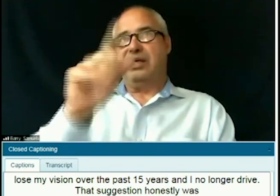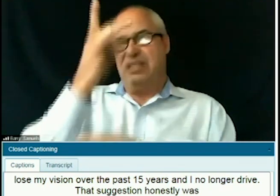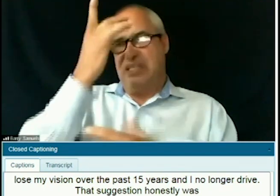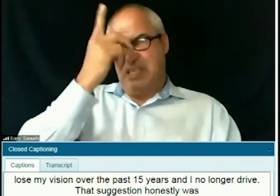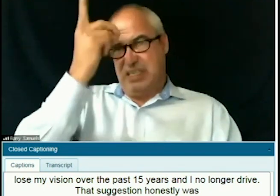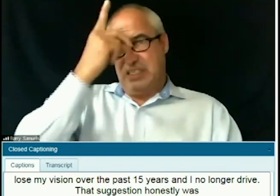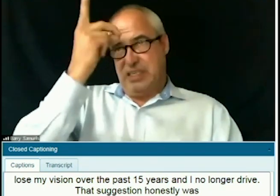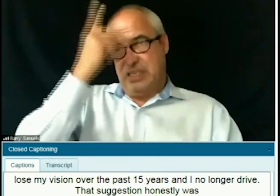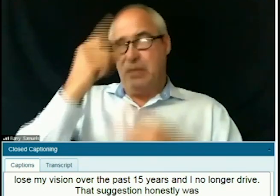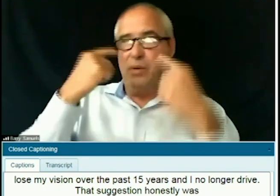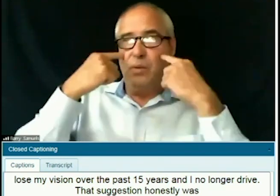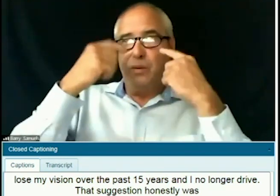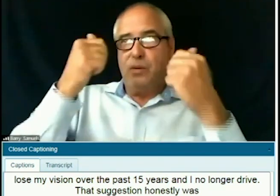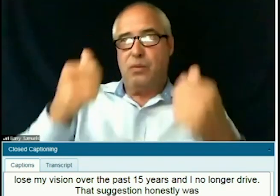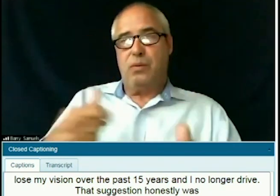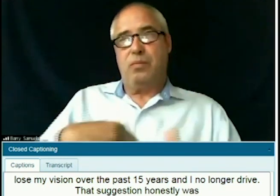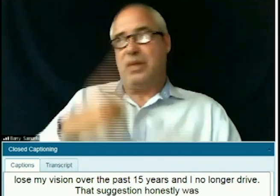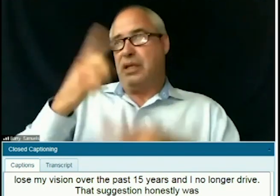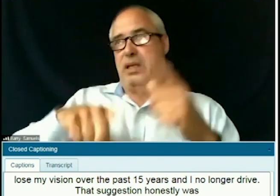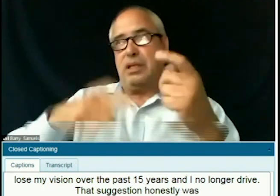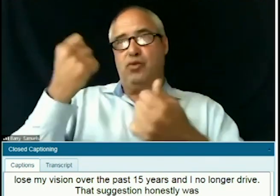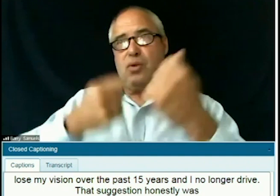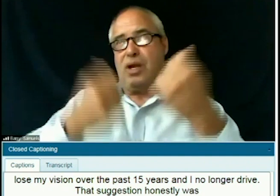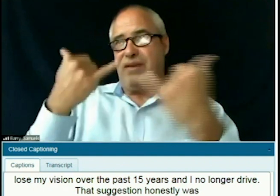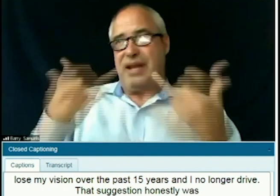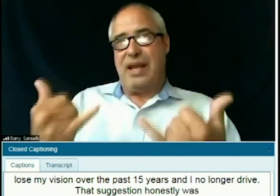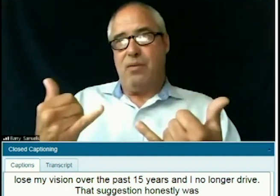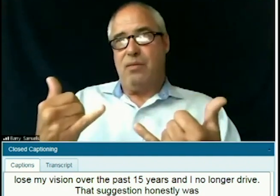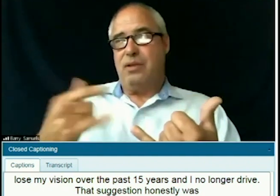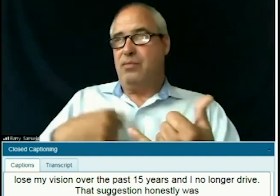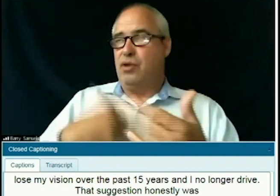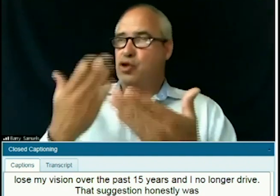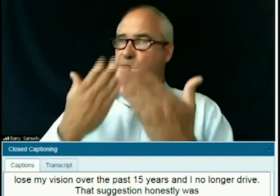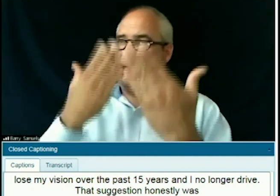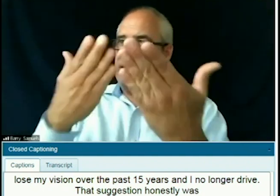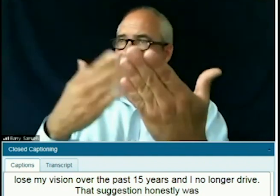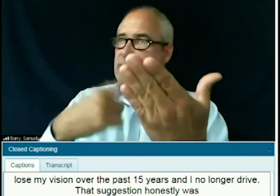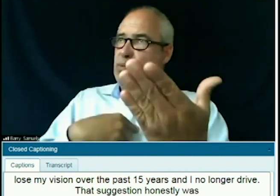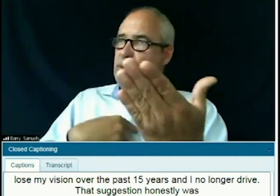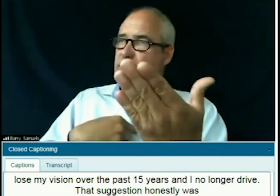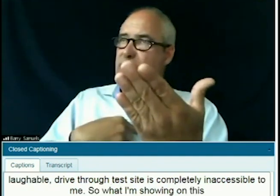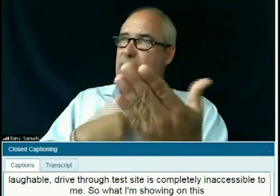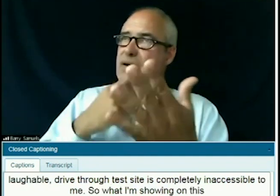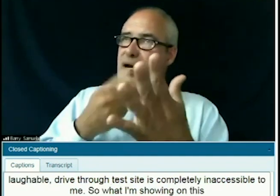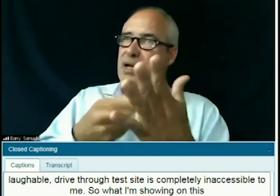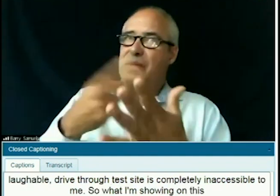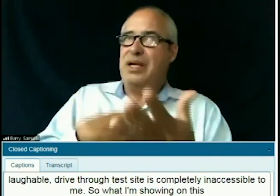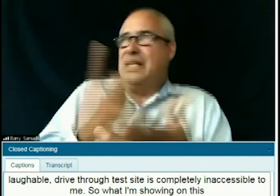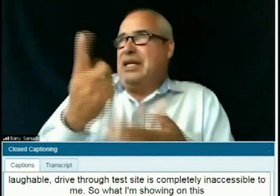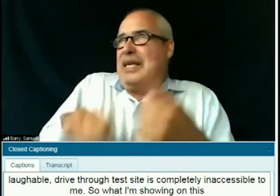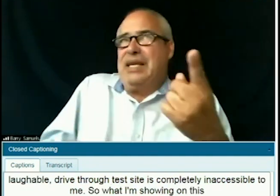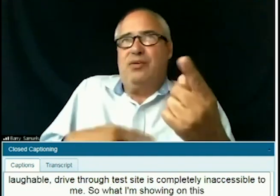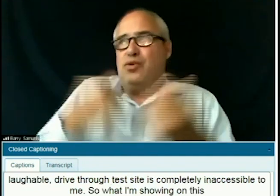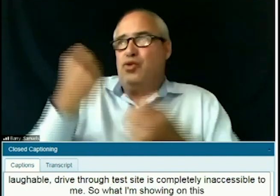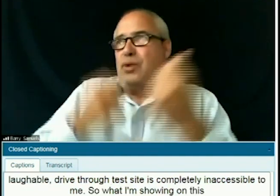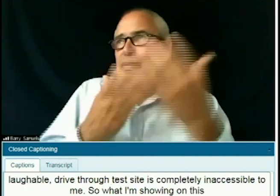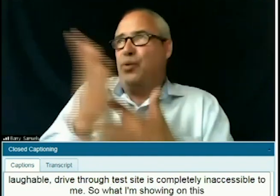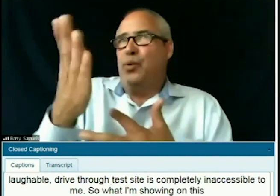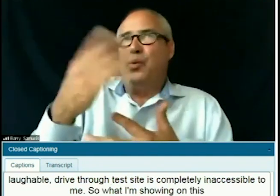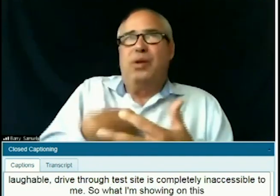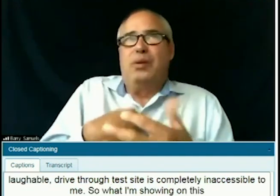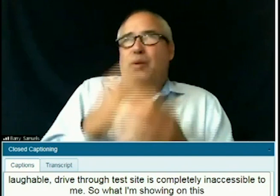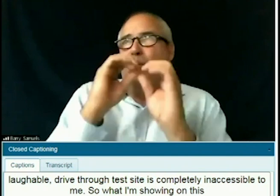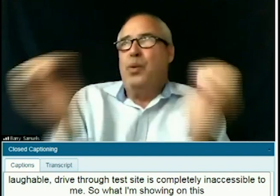and I no longer drive. That suggestion, honestly, was laughable. A drive-through test site is